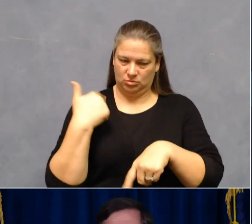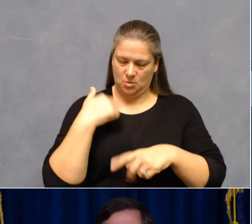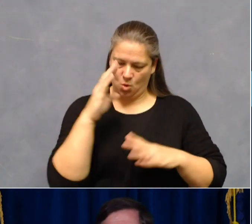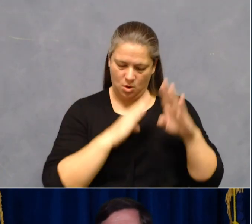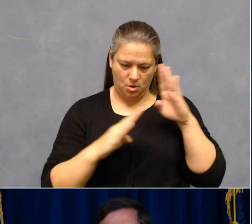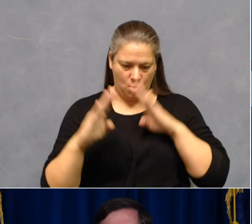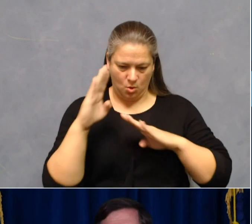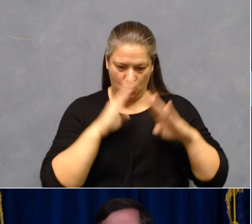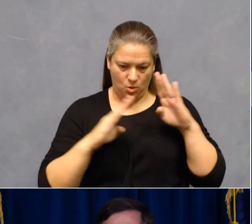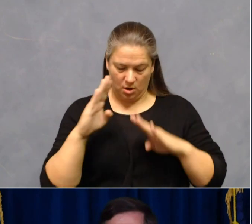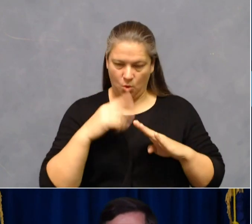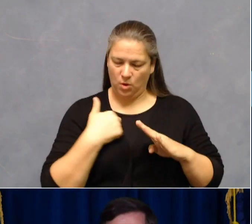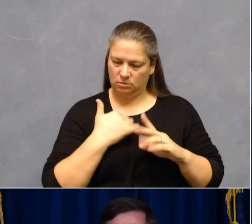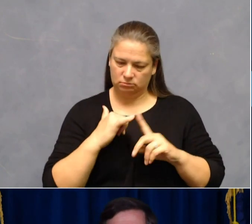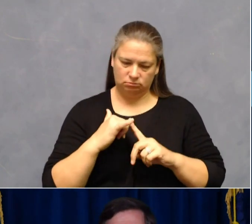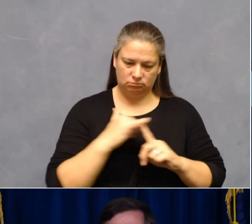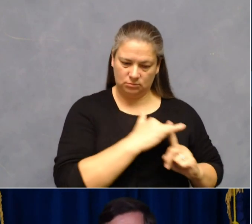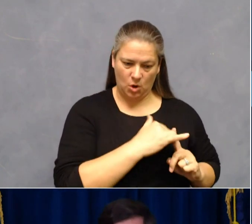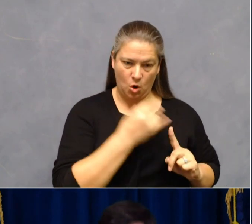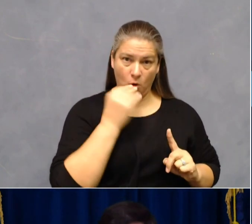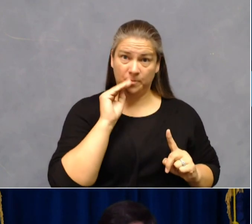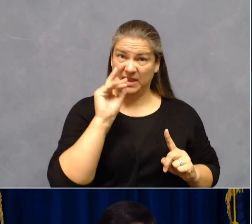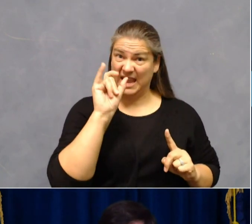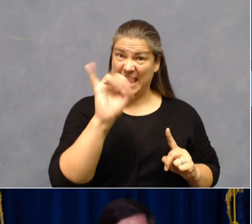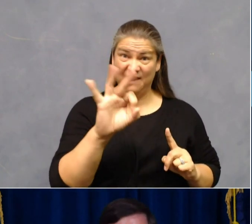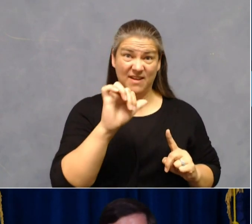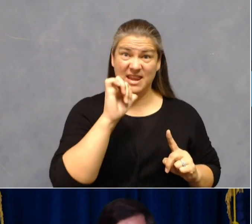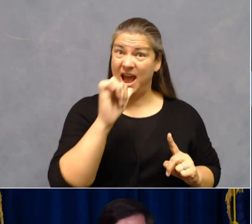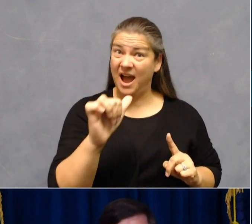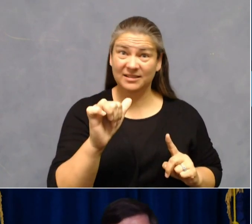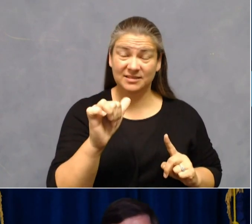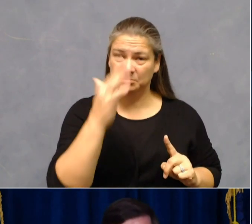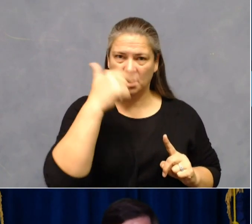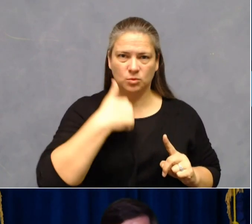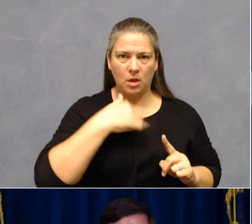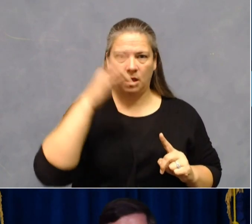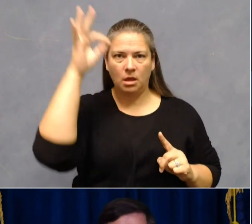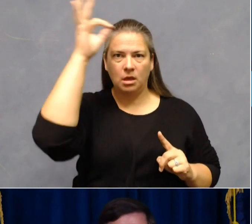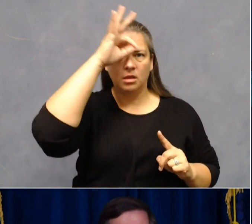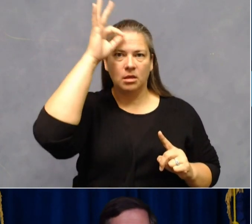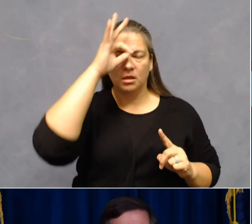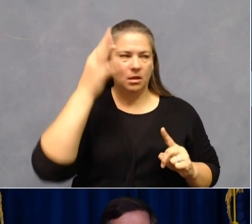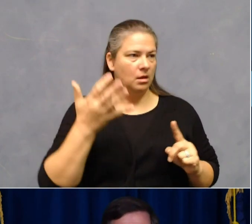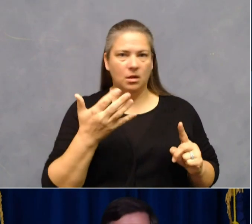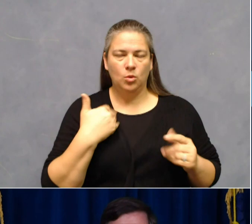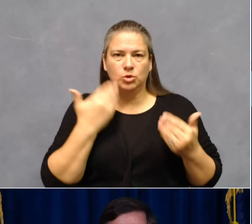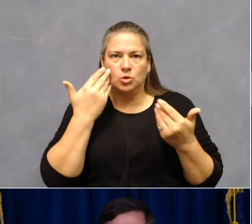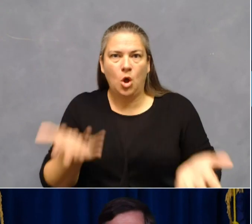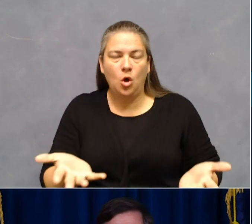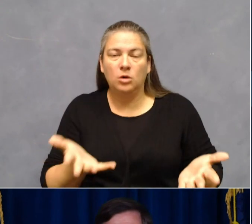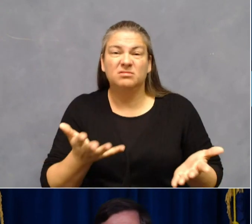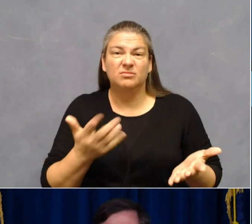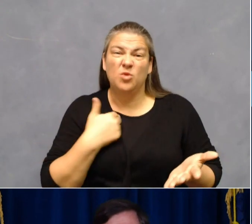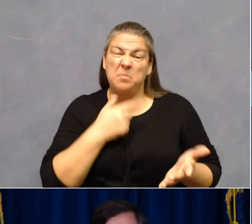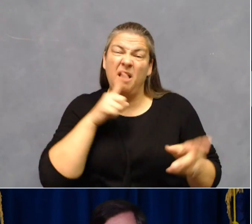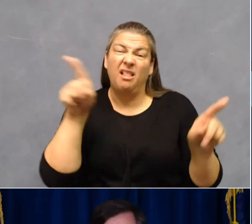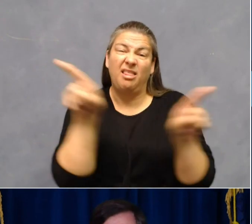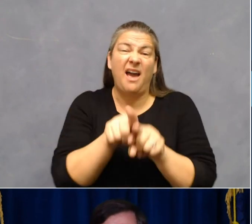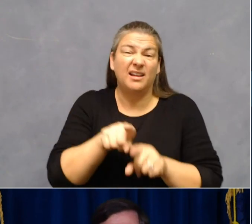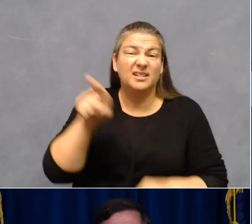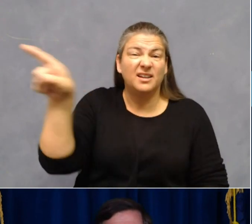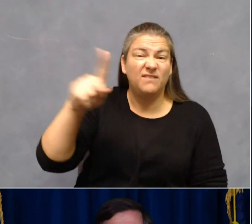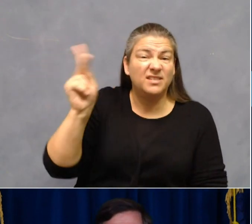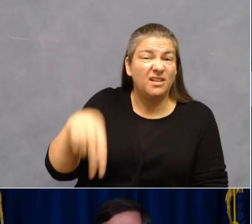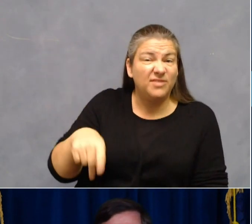home, not having the knowledge we have now, things would have gotten just like Philadelphia, not